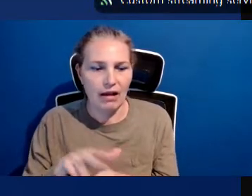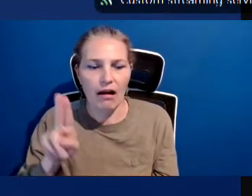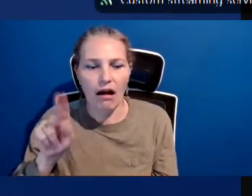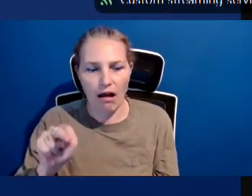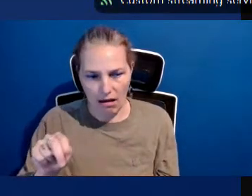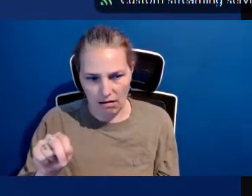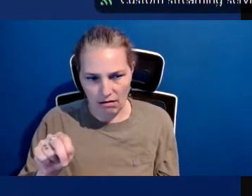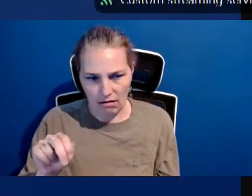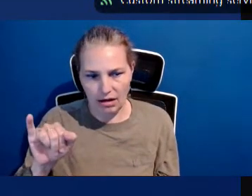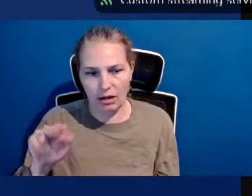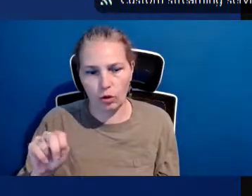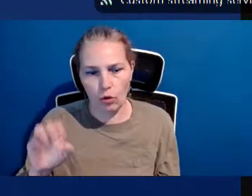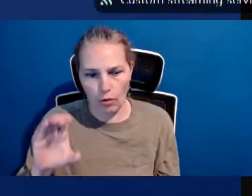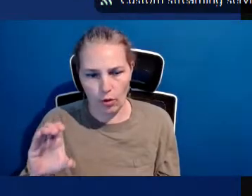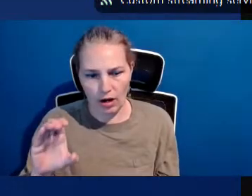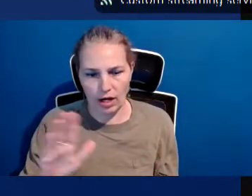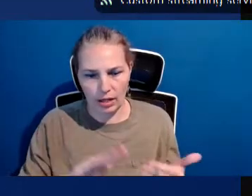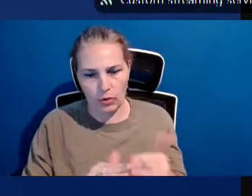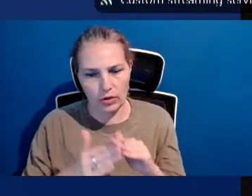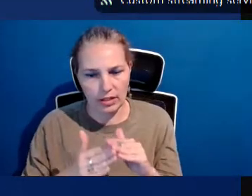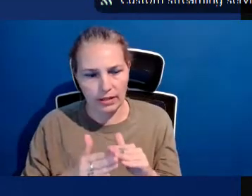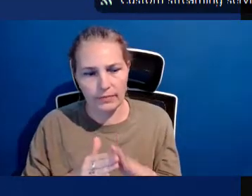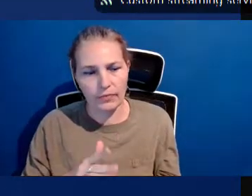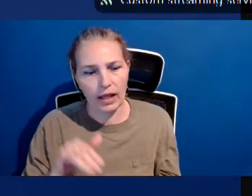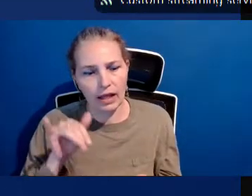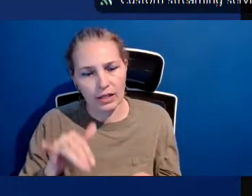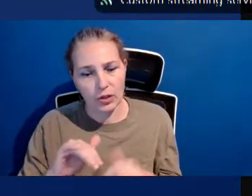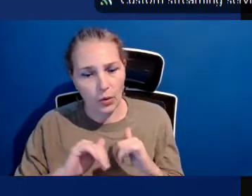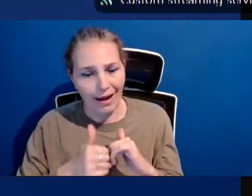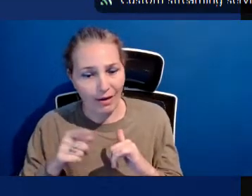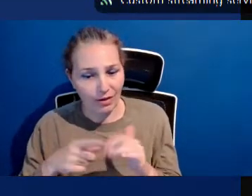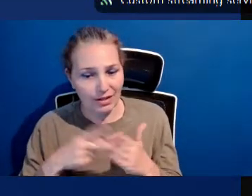pilot program works. As I mentioned, it's available at